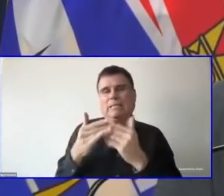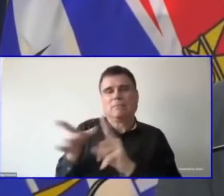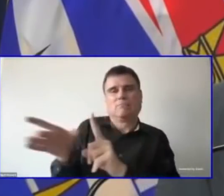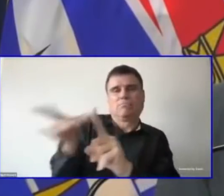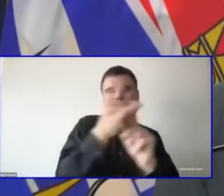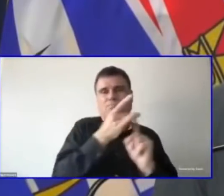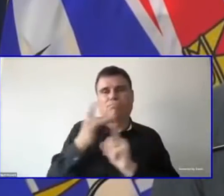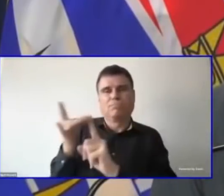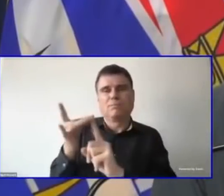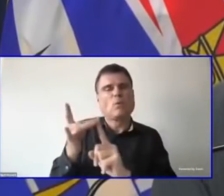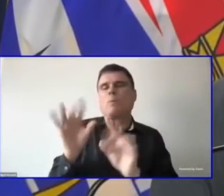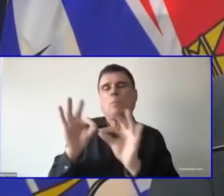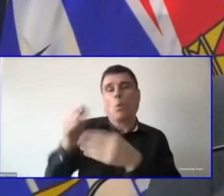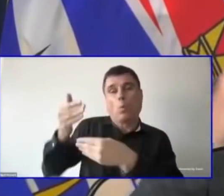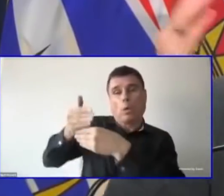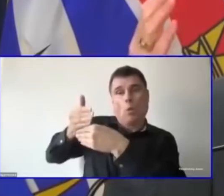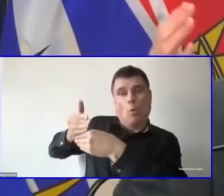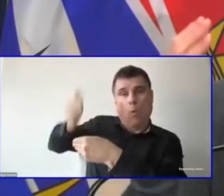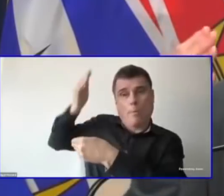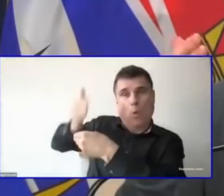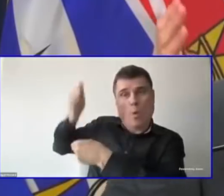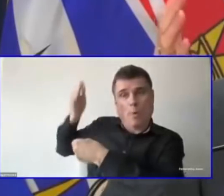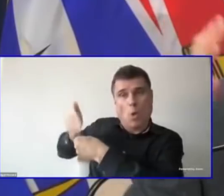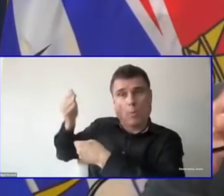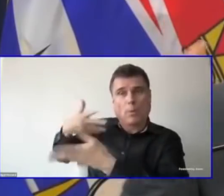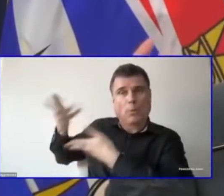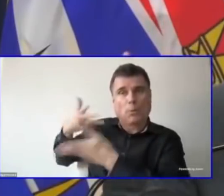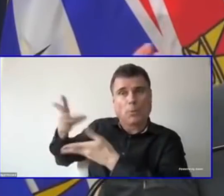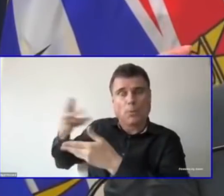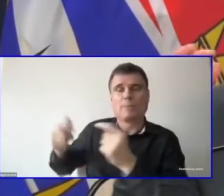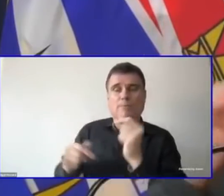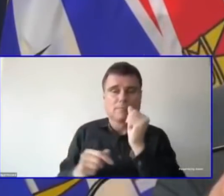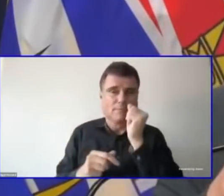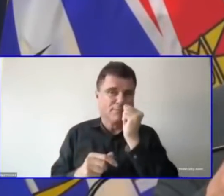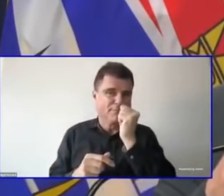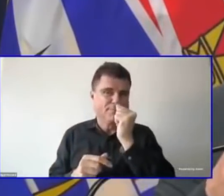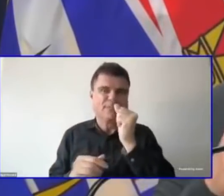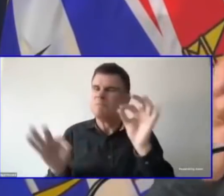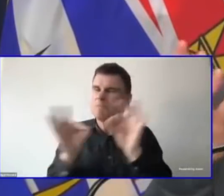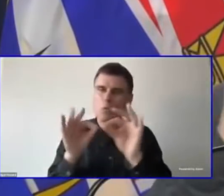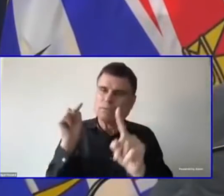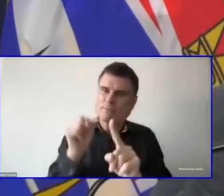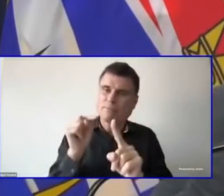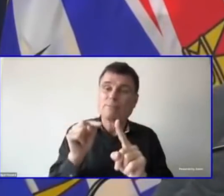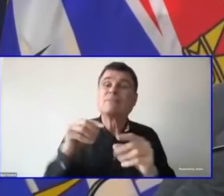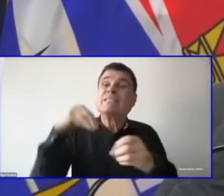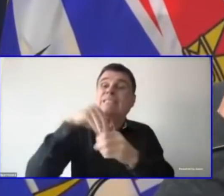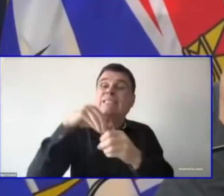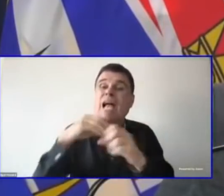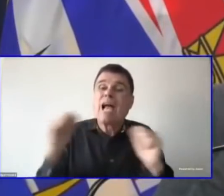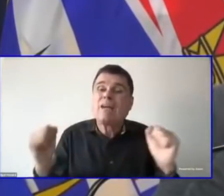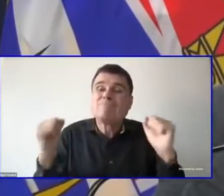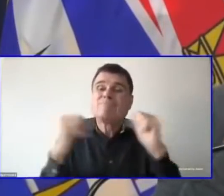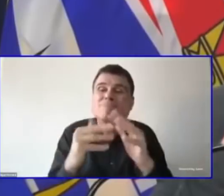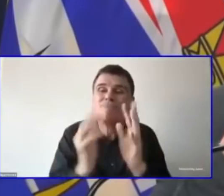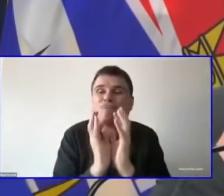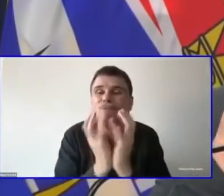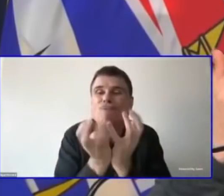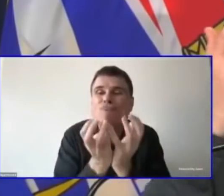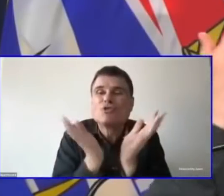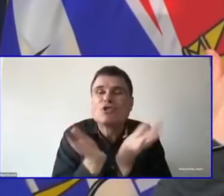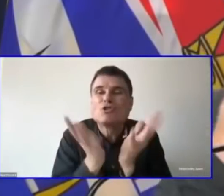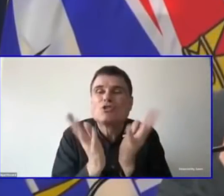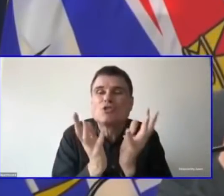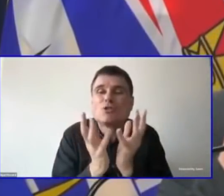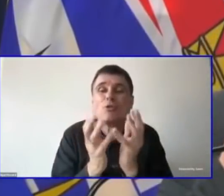that ventilation is much more important. Staying out of those indoor settings where we're having close conversations with